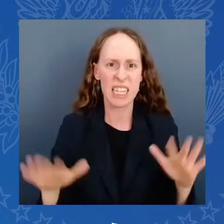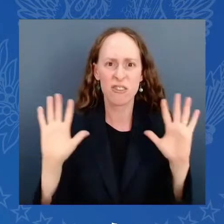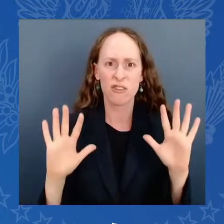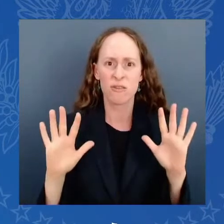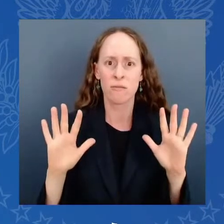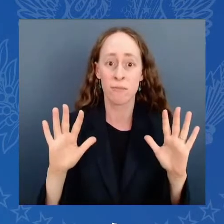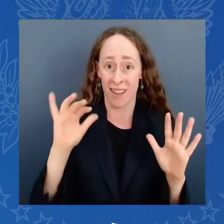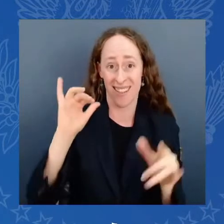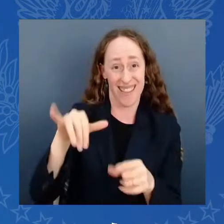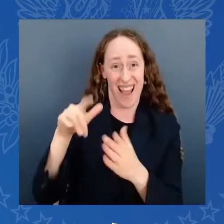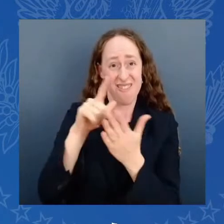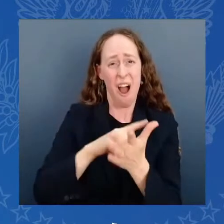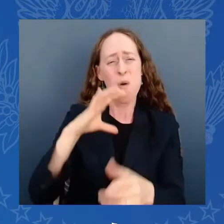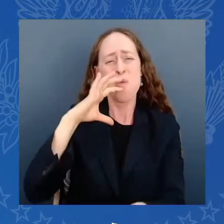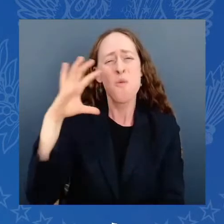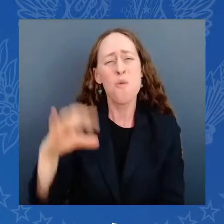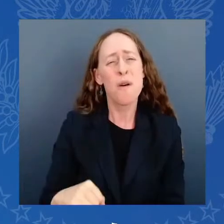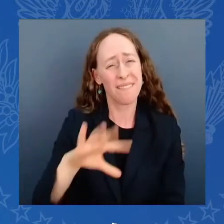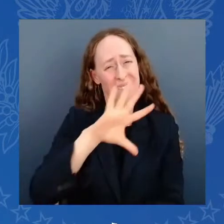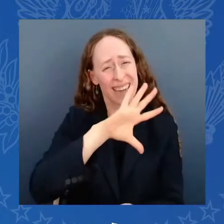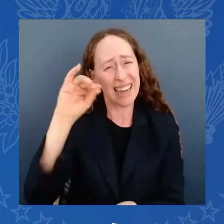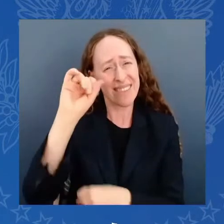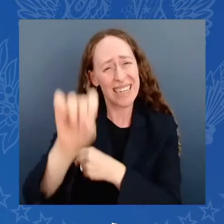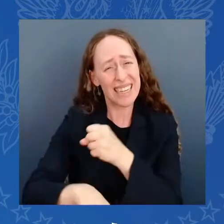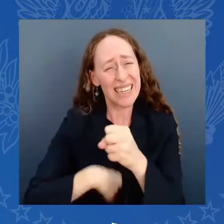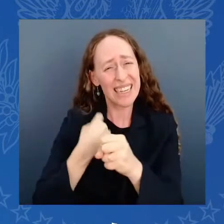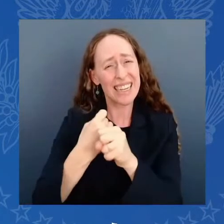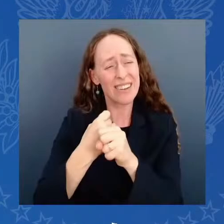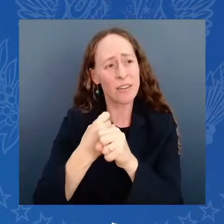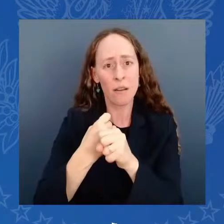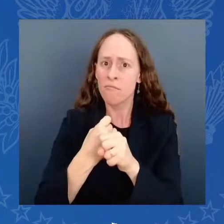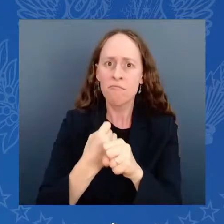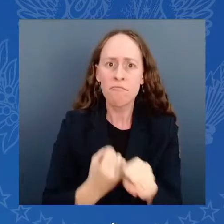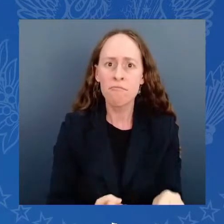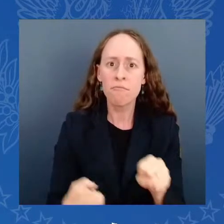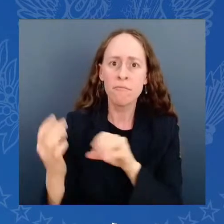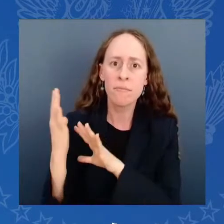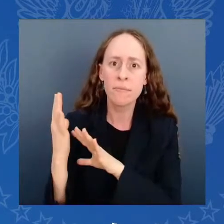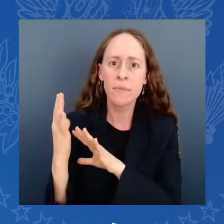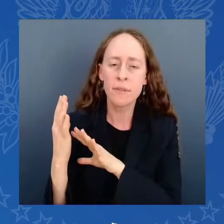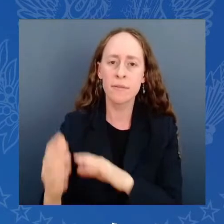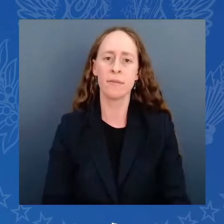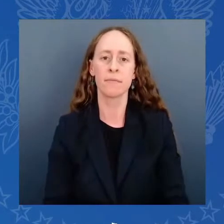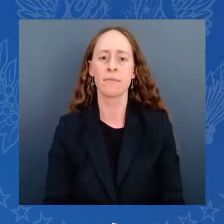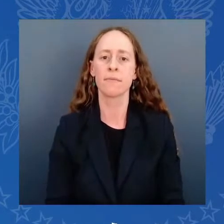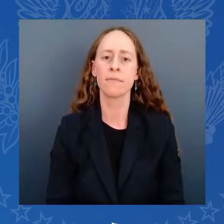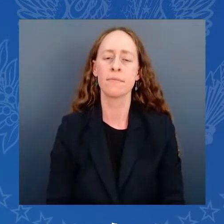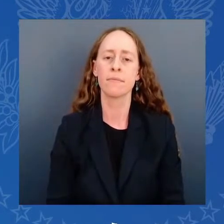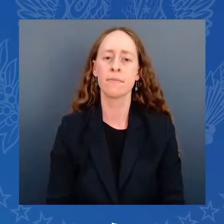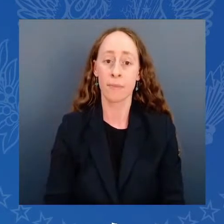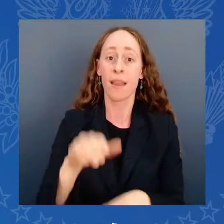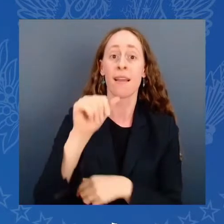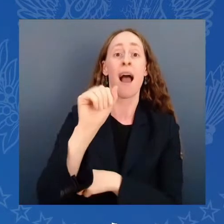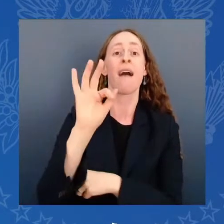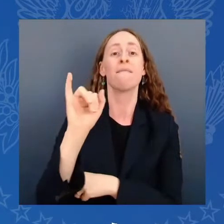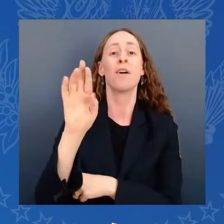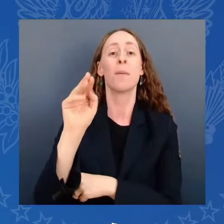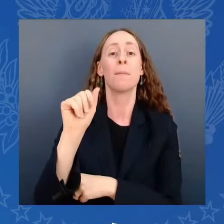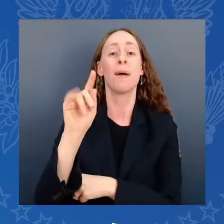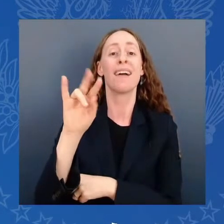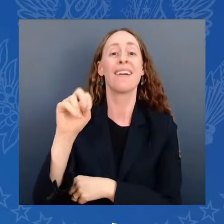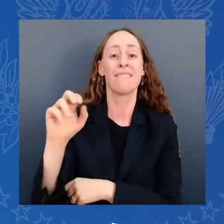The following year, the same court eviscerated affirmative action, which had been upheld and reaffirmed for nearly 50 years as